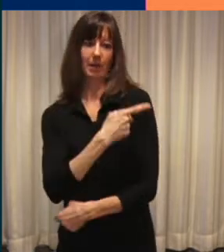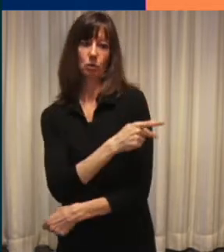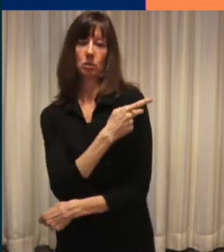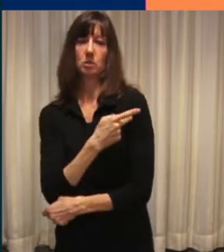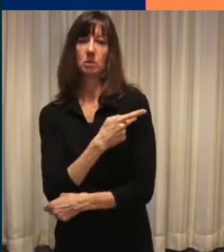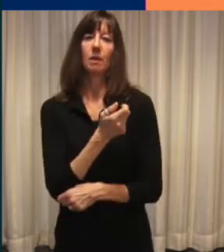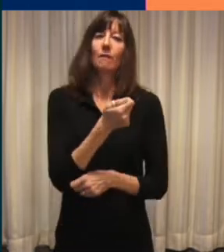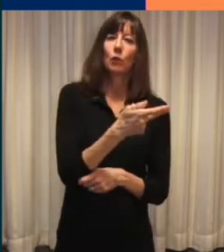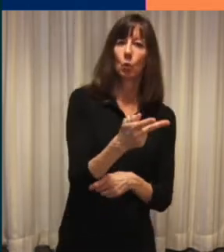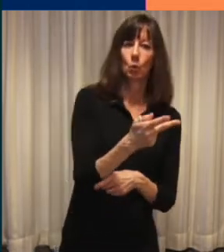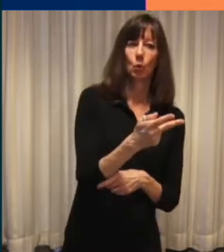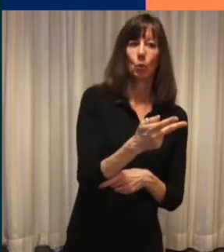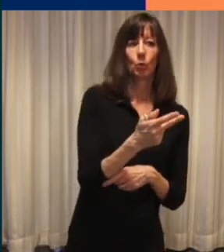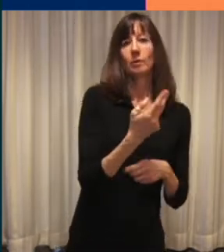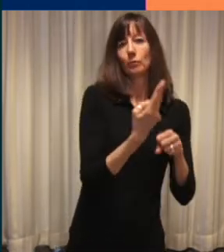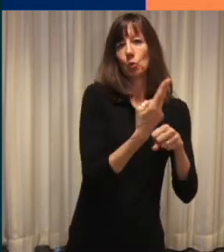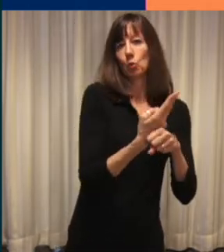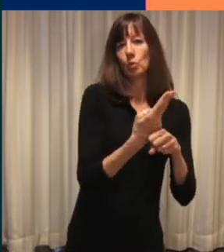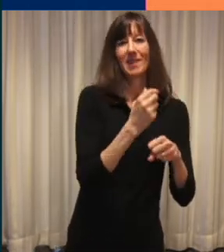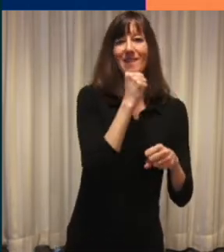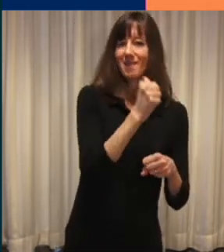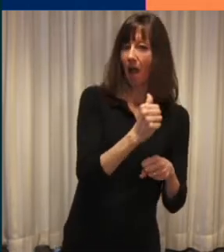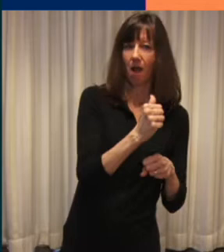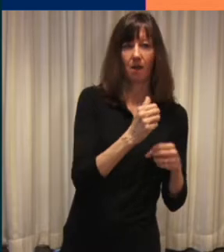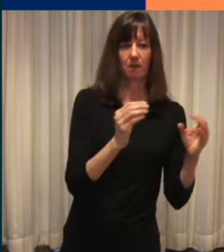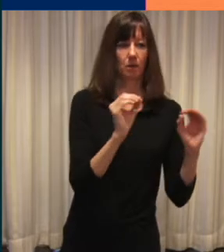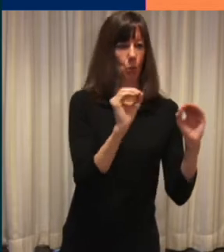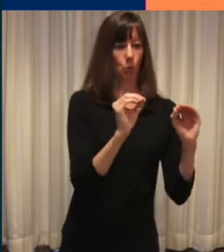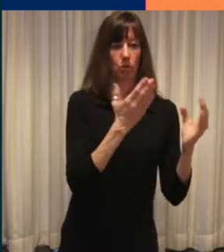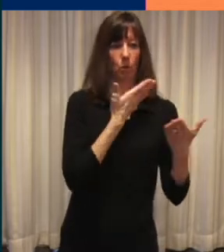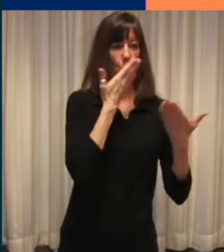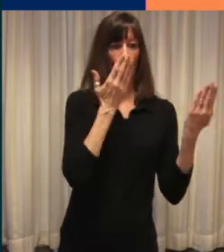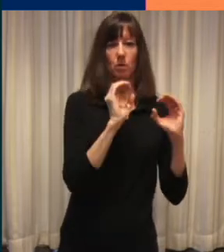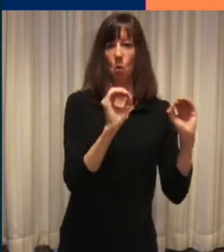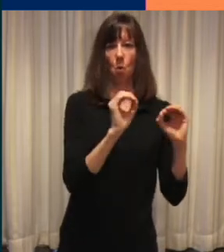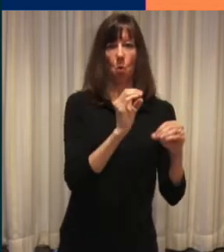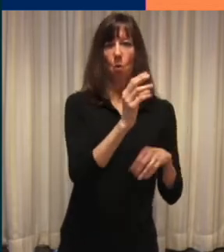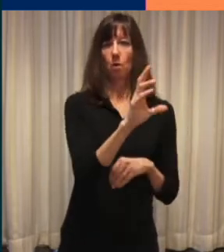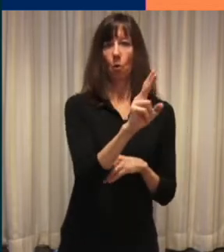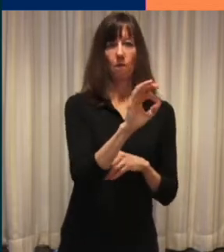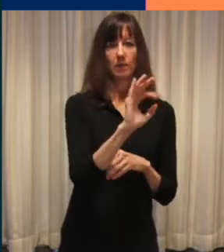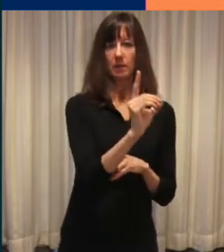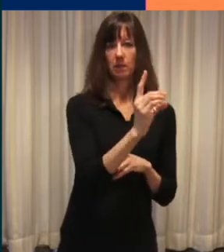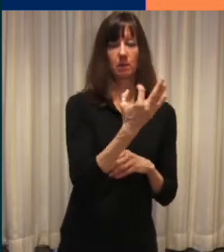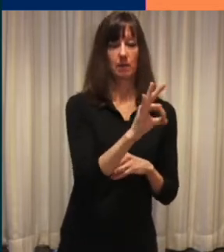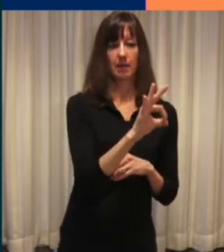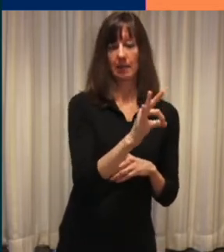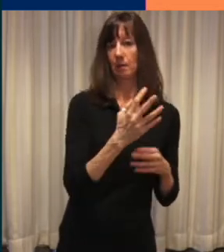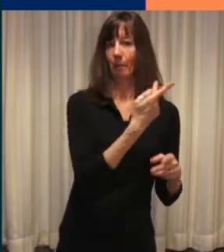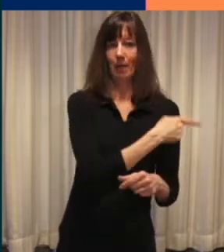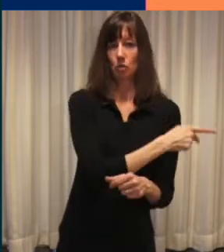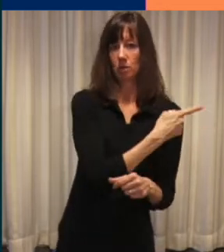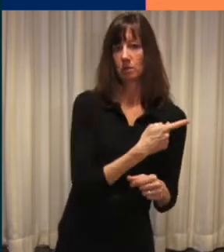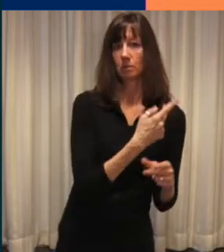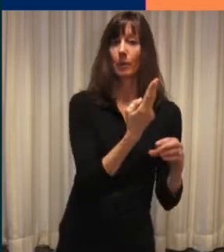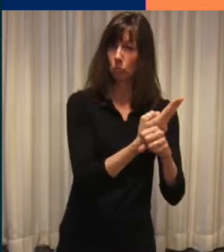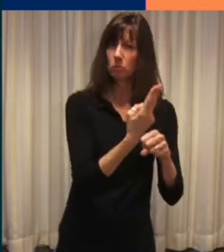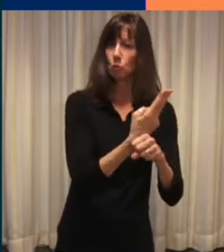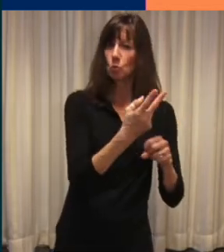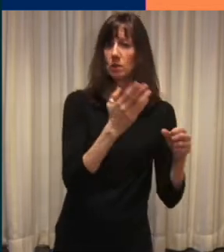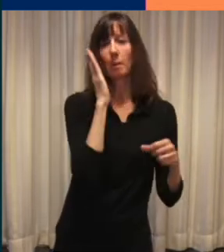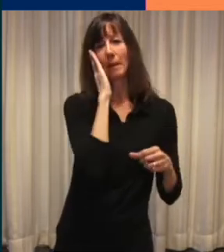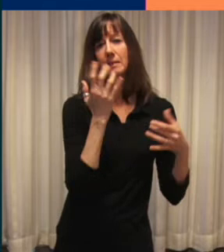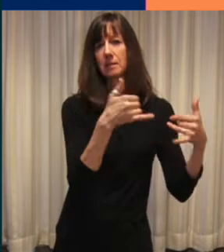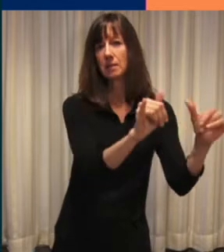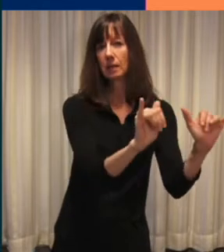patients. That leaves only 1 fully staffed ICU bed, which is obviously something we're concerned about. And based on our